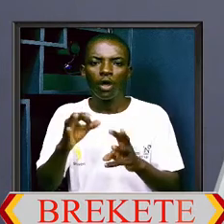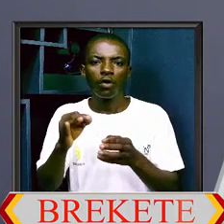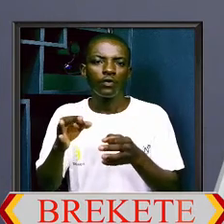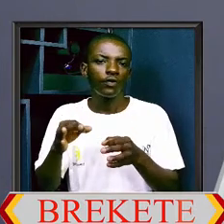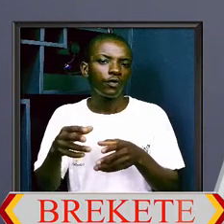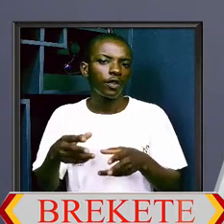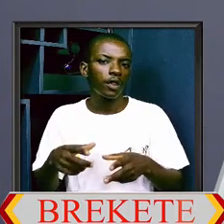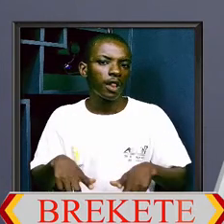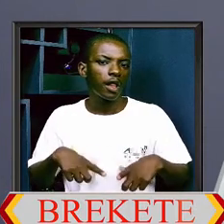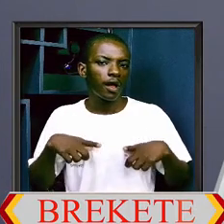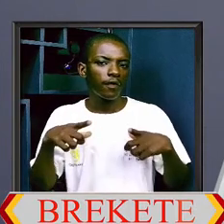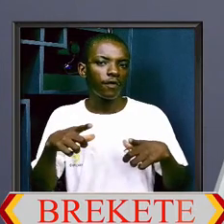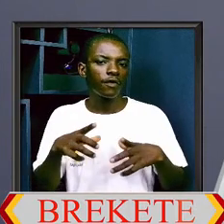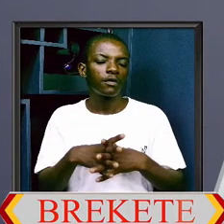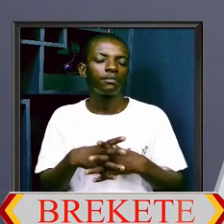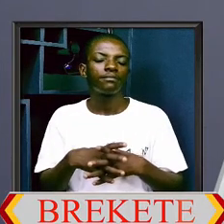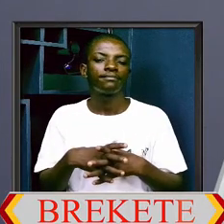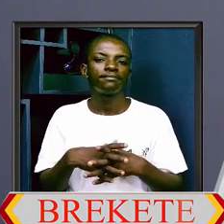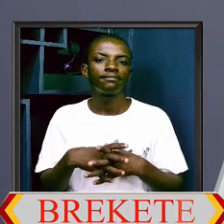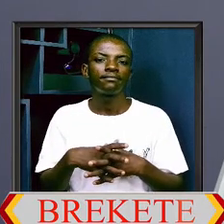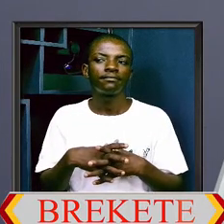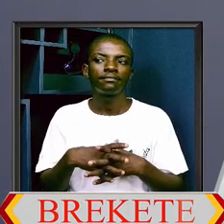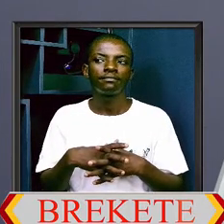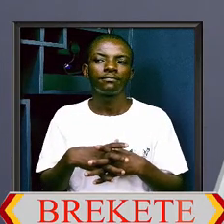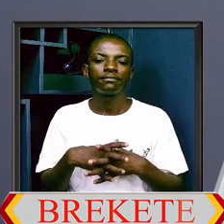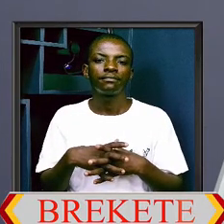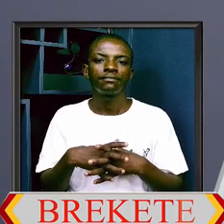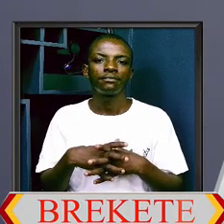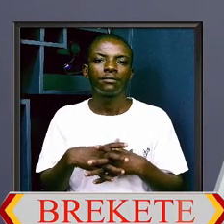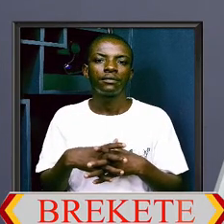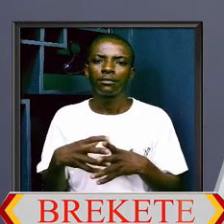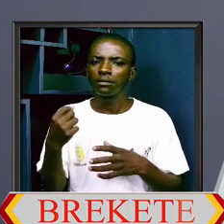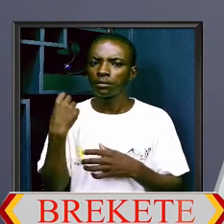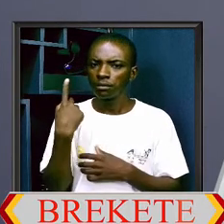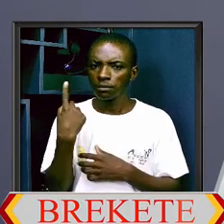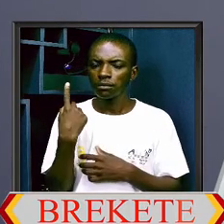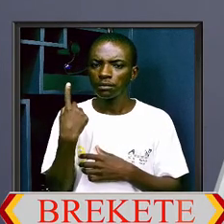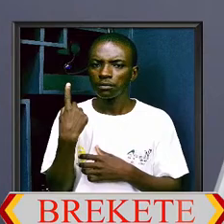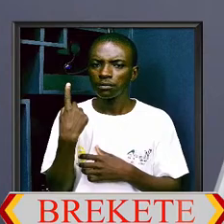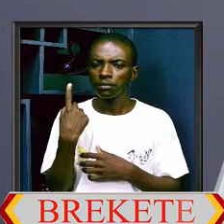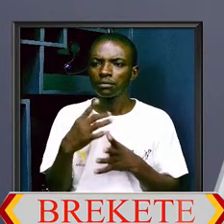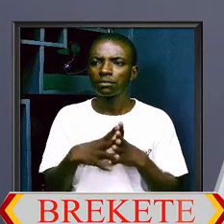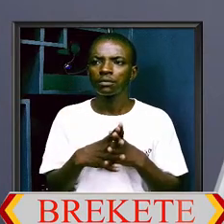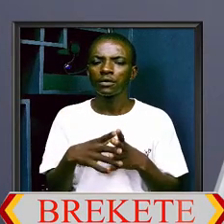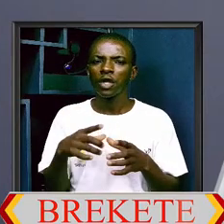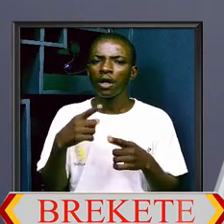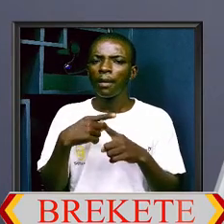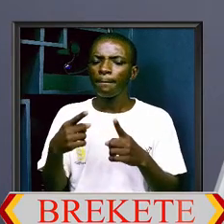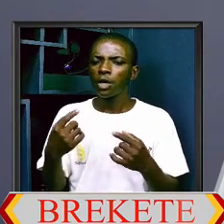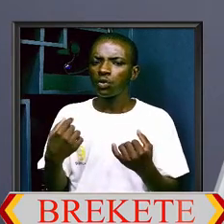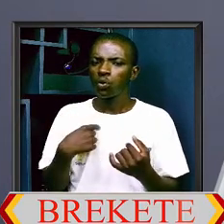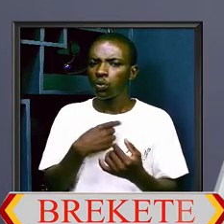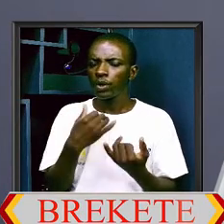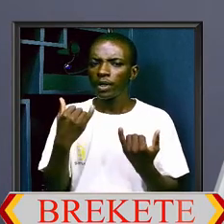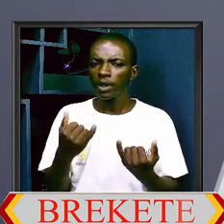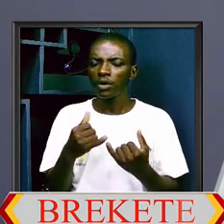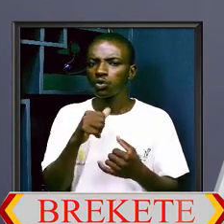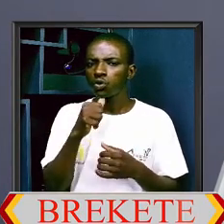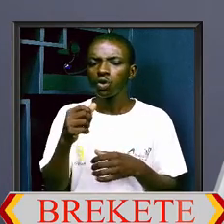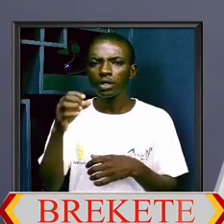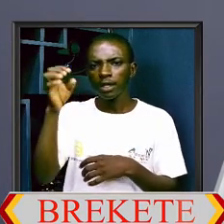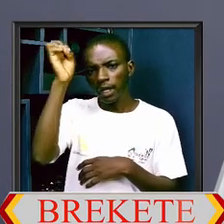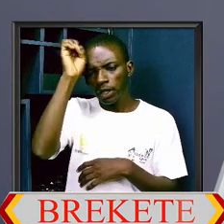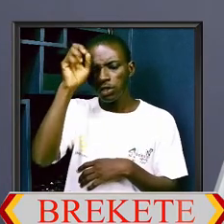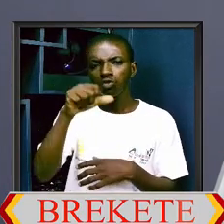of life yes sir are we together yes sir but we now not be